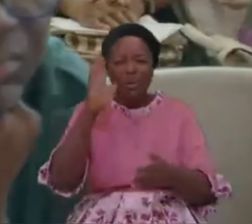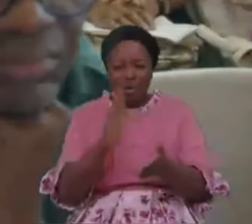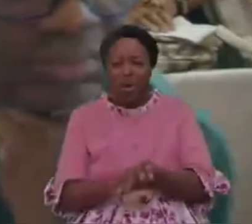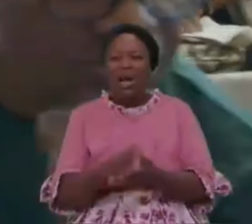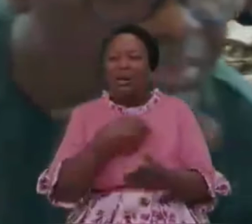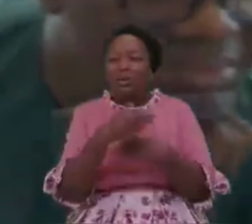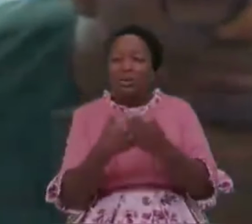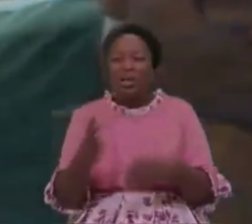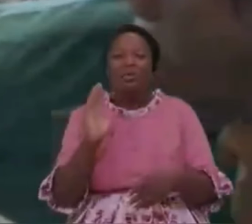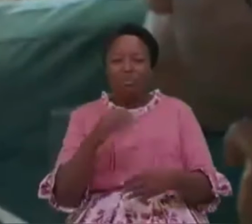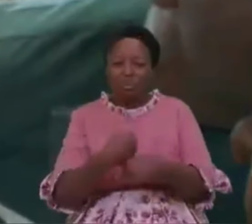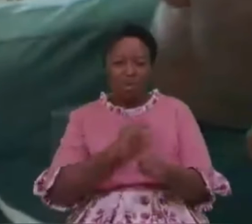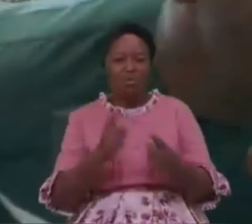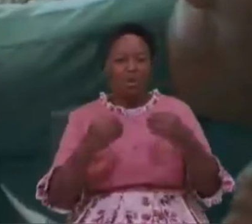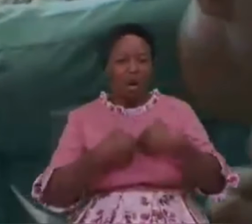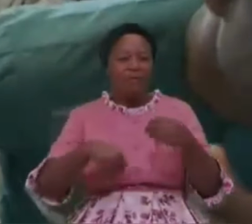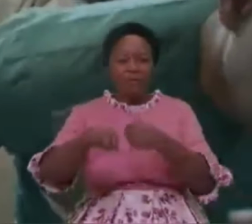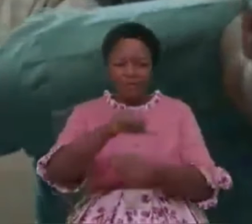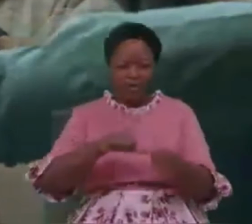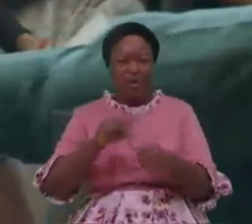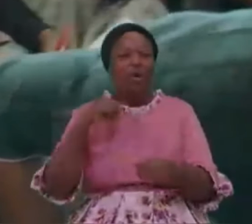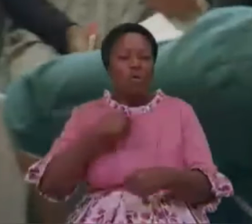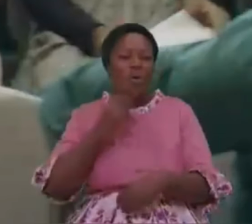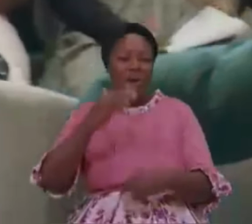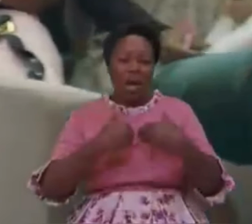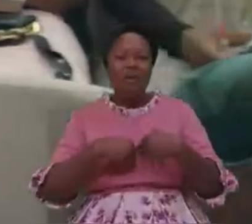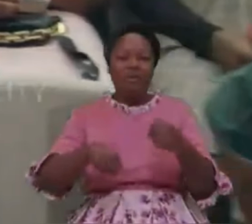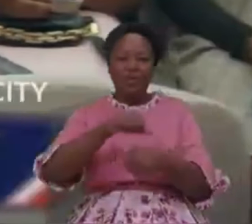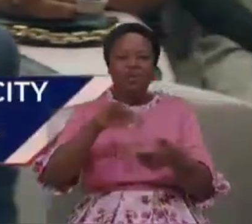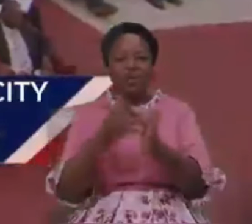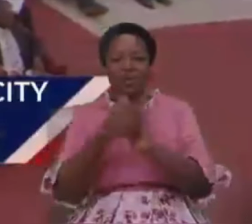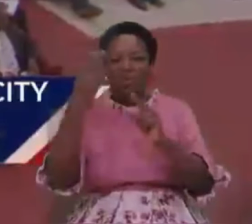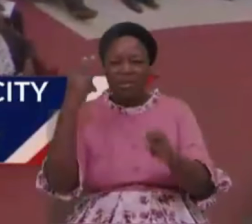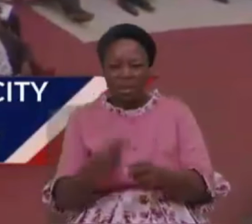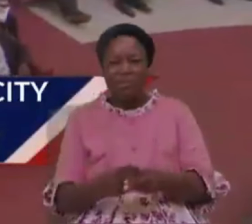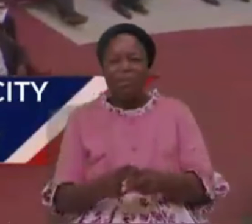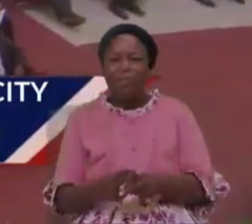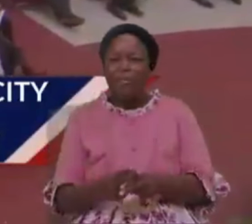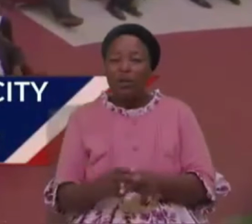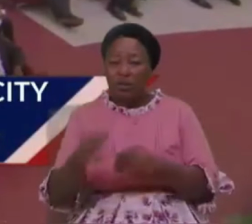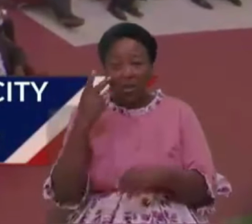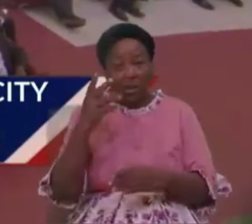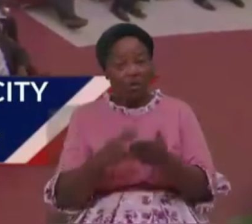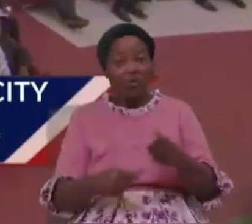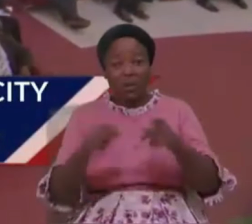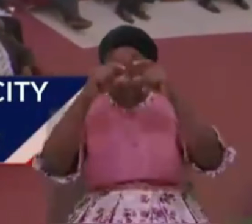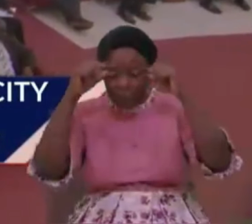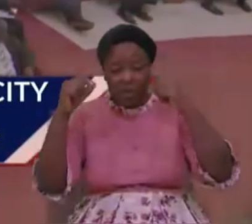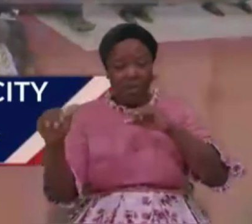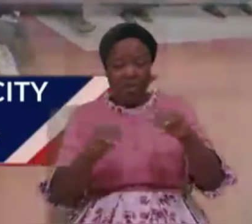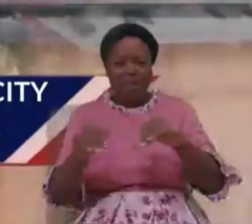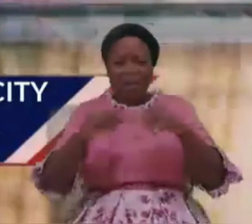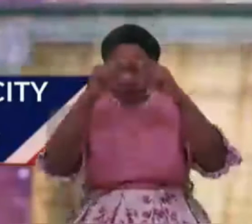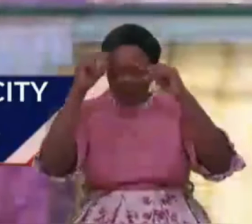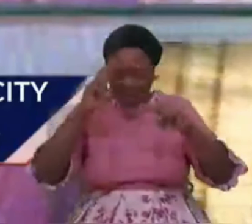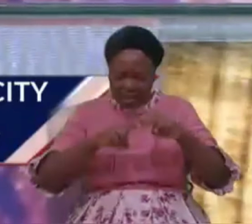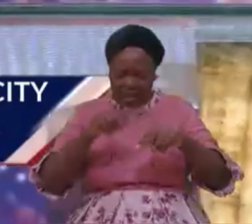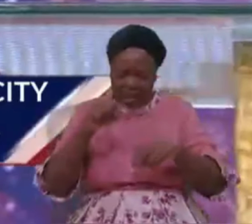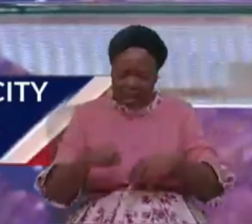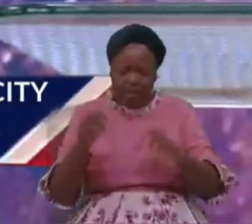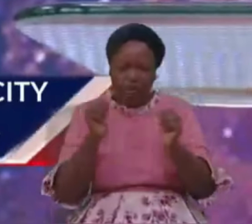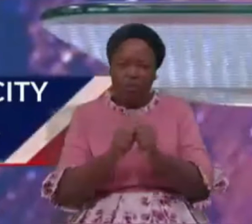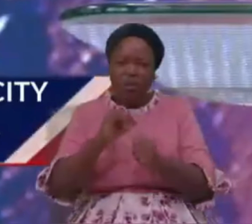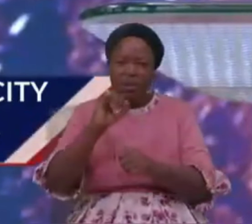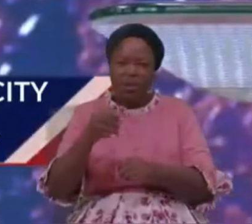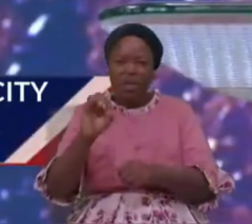fellowship. Well, we'll have fellowship. I said we'll have fellowship. Did you see what Moses did? Moses sat down with